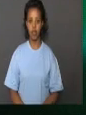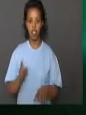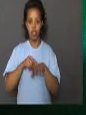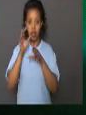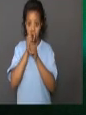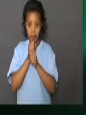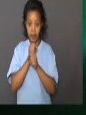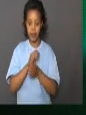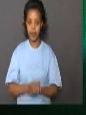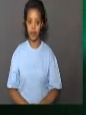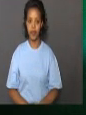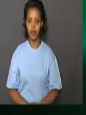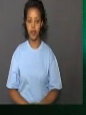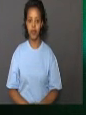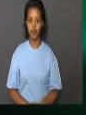Time's up.